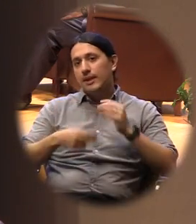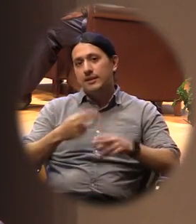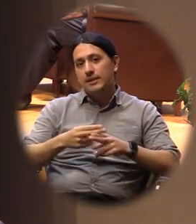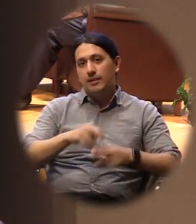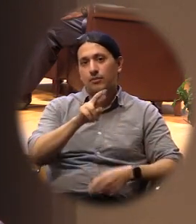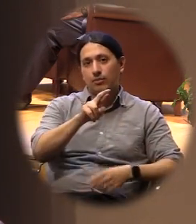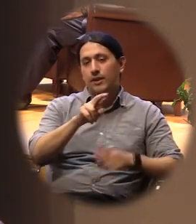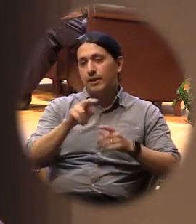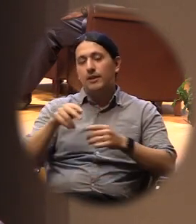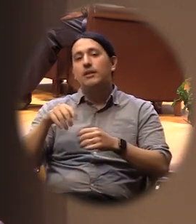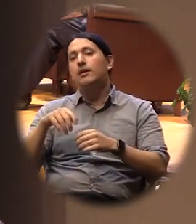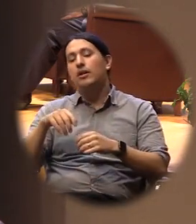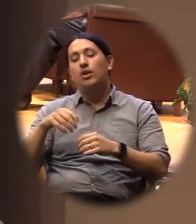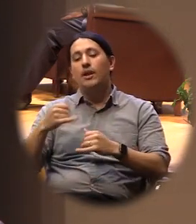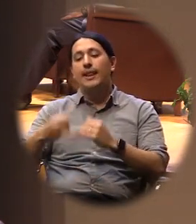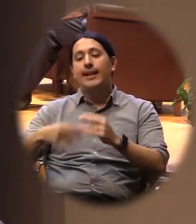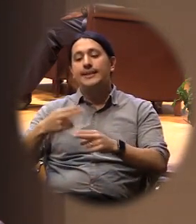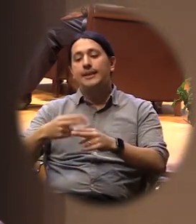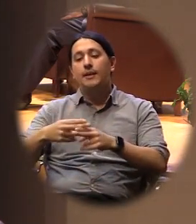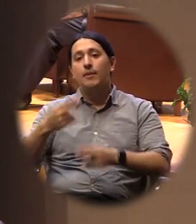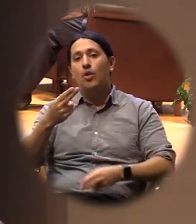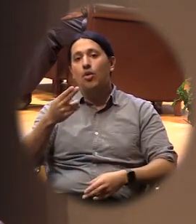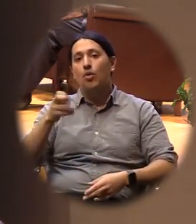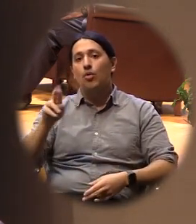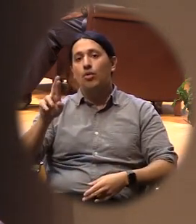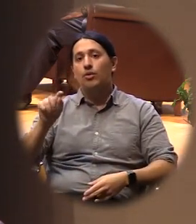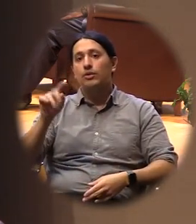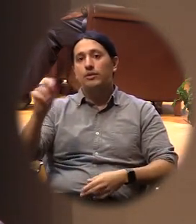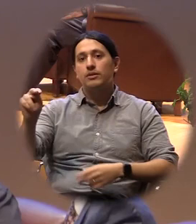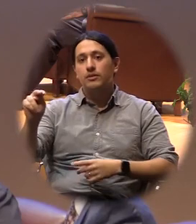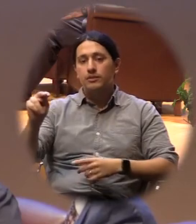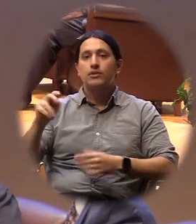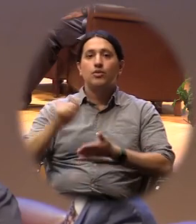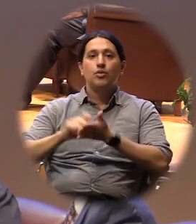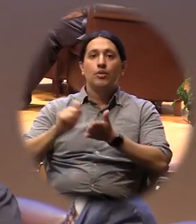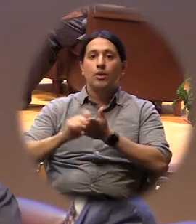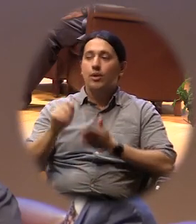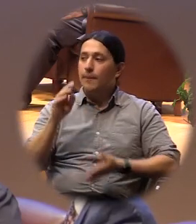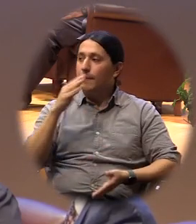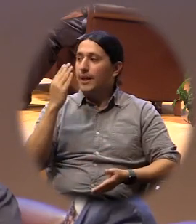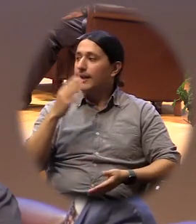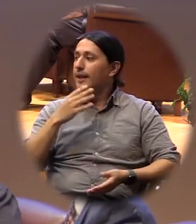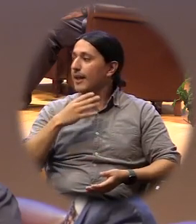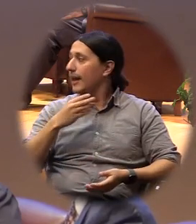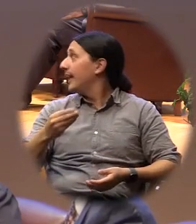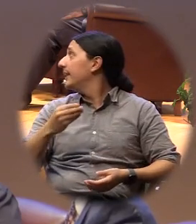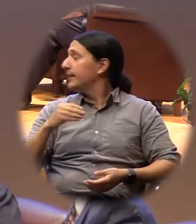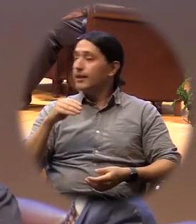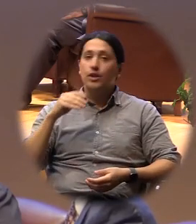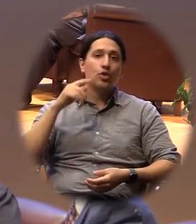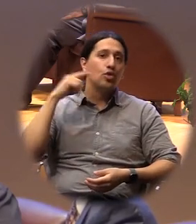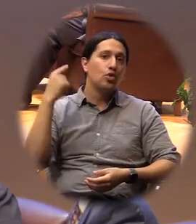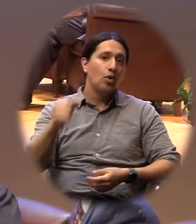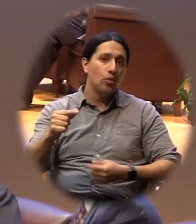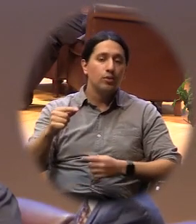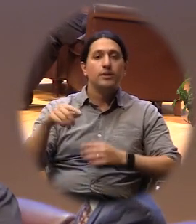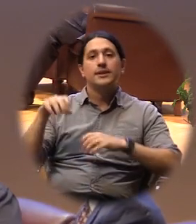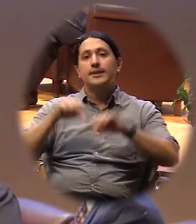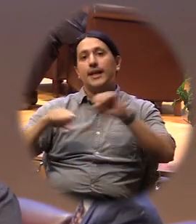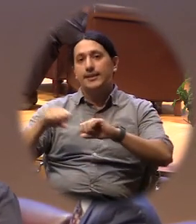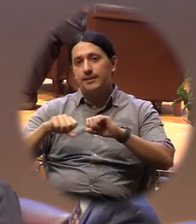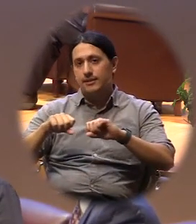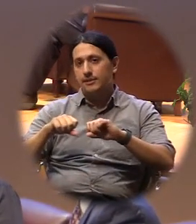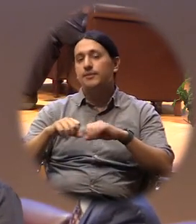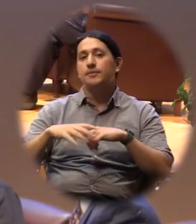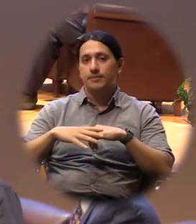transgender race and transgender and maybe back on both sides black on both sides thank you that was it just see my memory still works it just